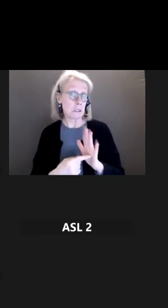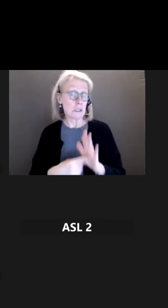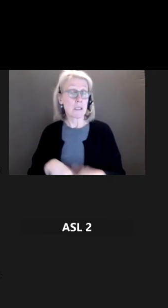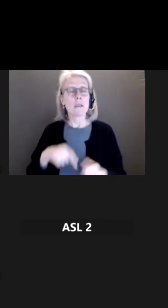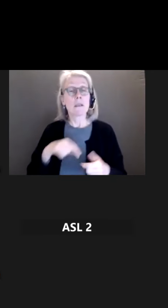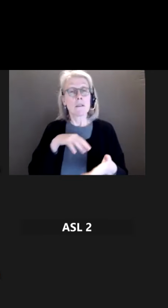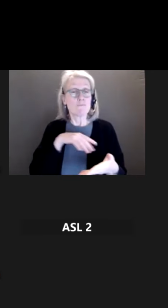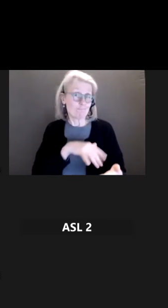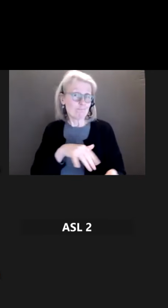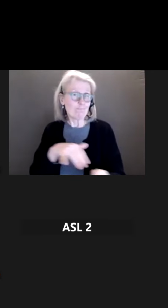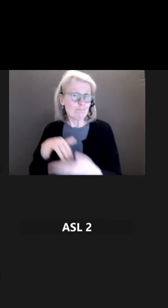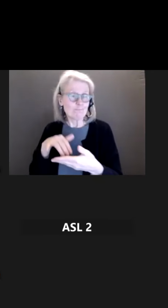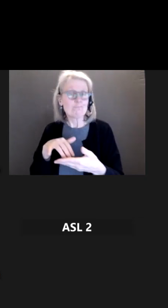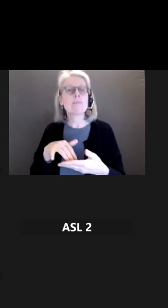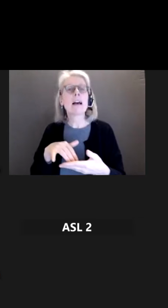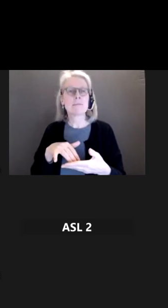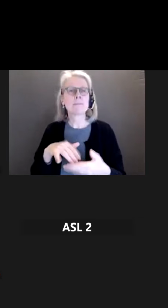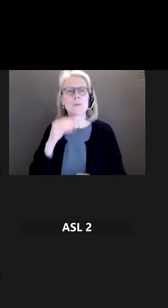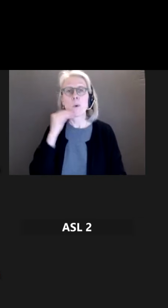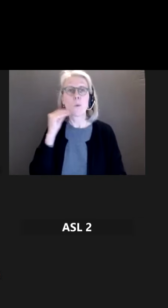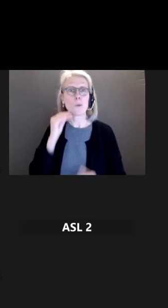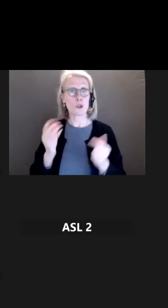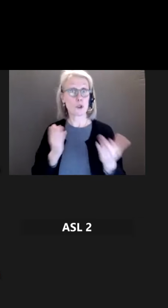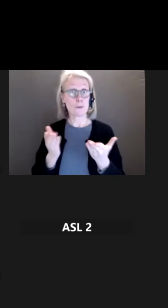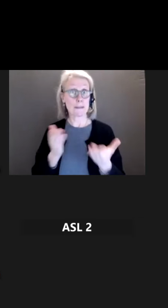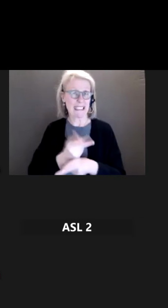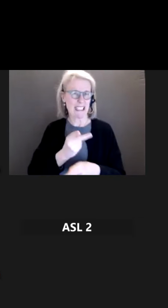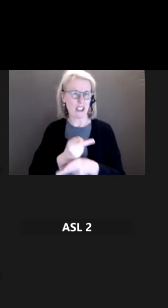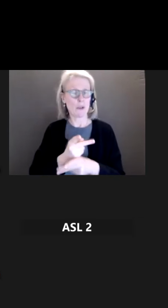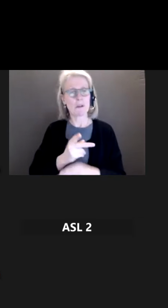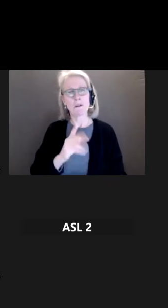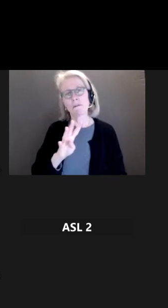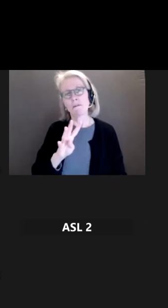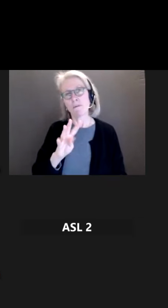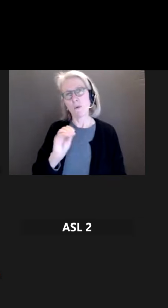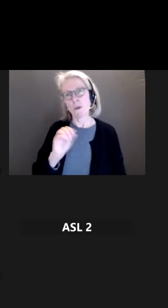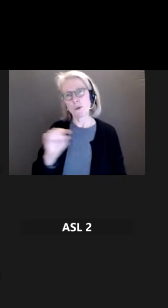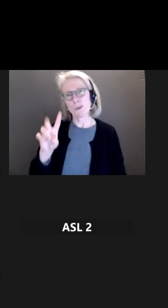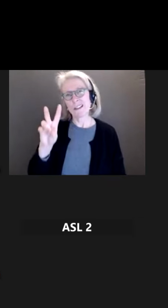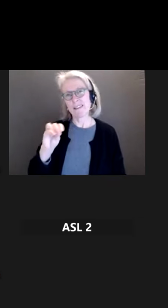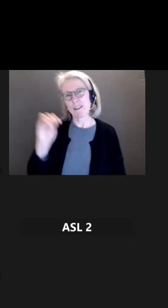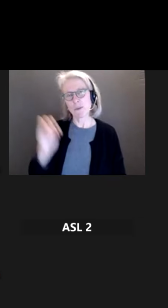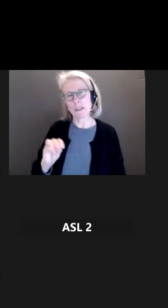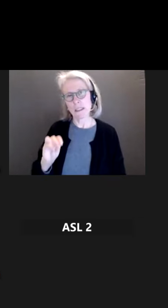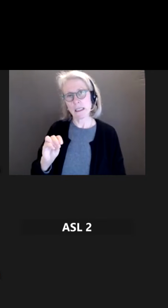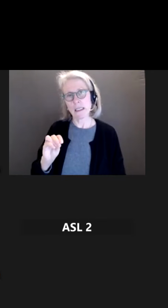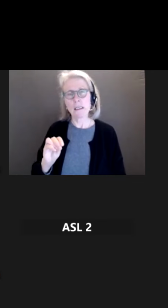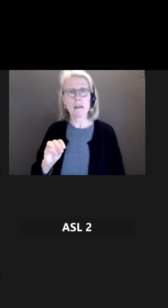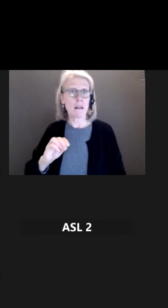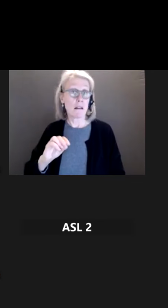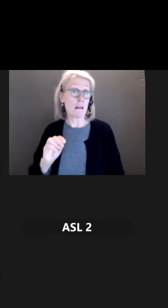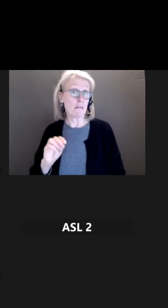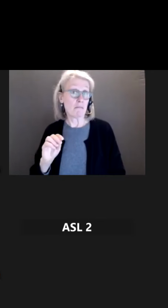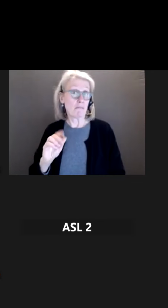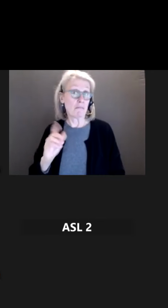have found that home care services are around 40 to 75% less costly than providing the same